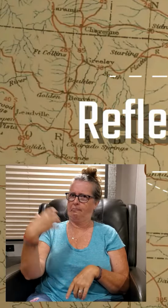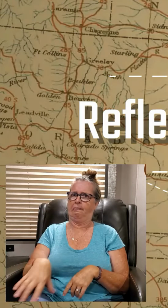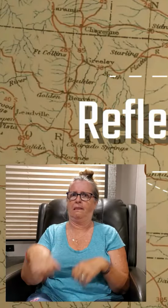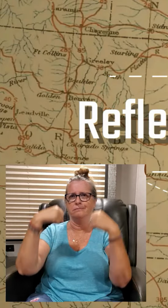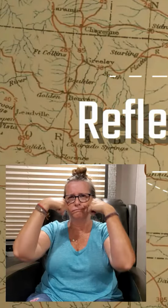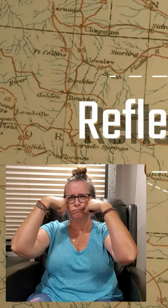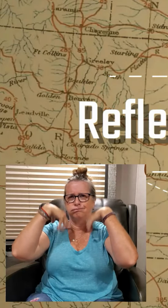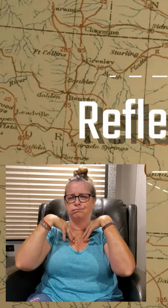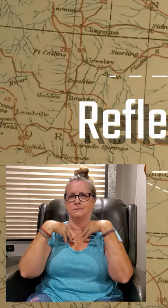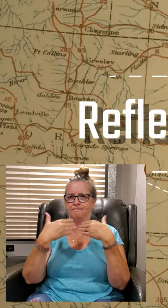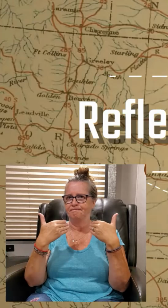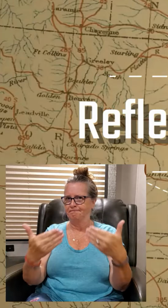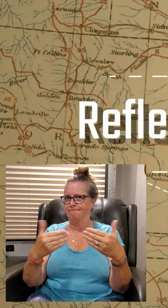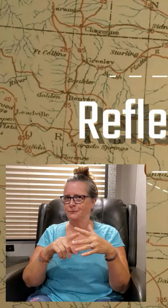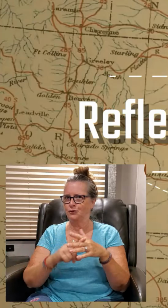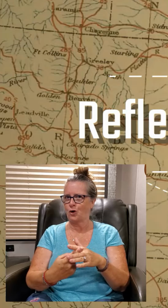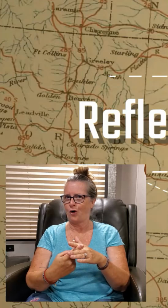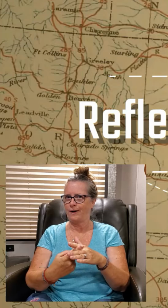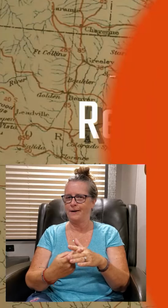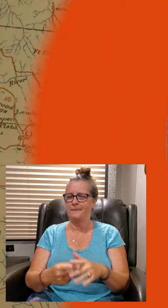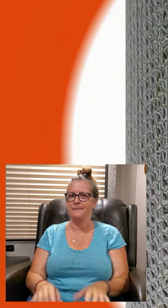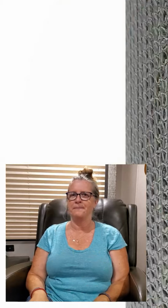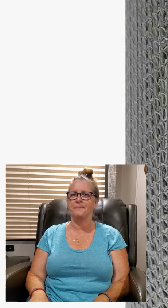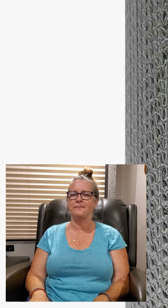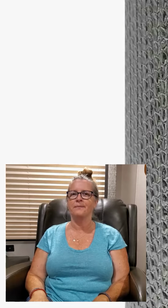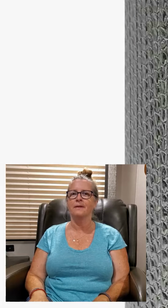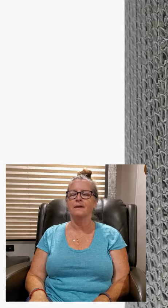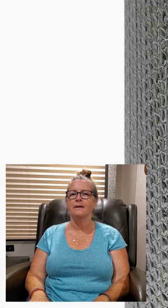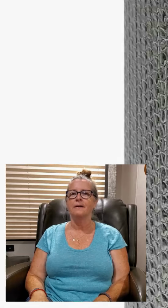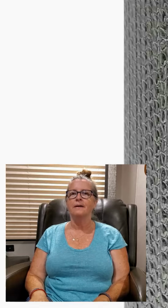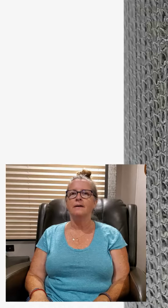hot. So let's get started.